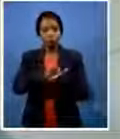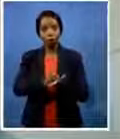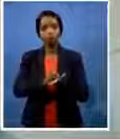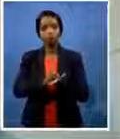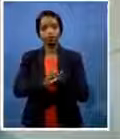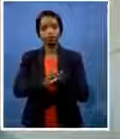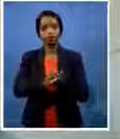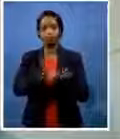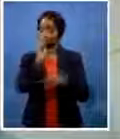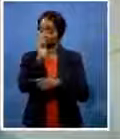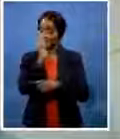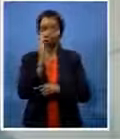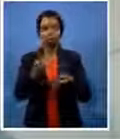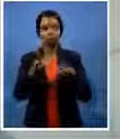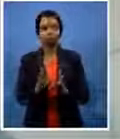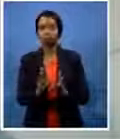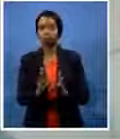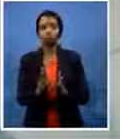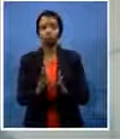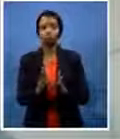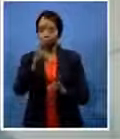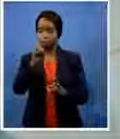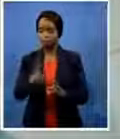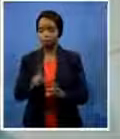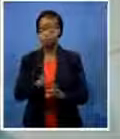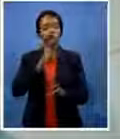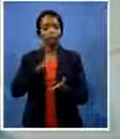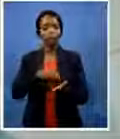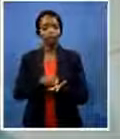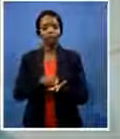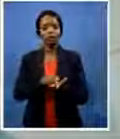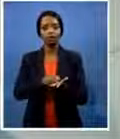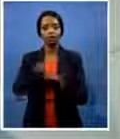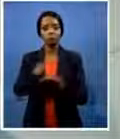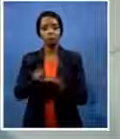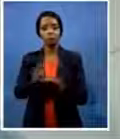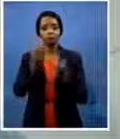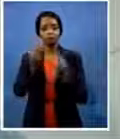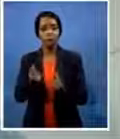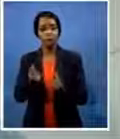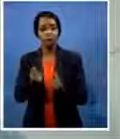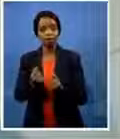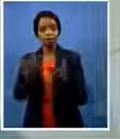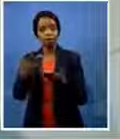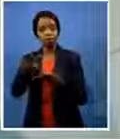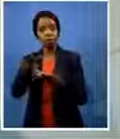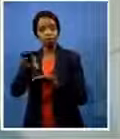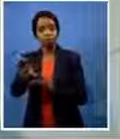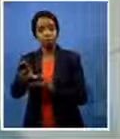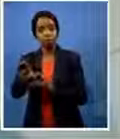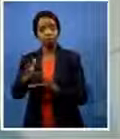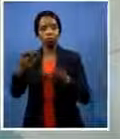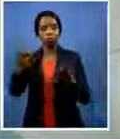about what it means for the financial and fiscal sector, what it means for the economy domestically as well as